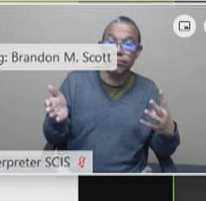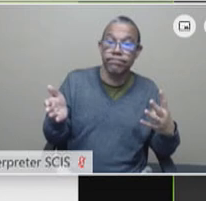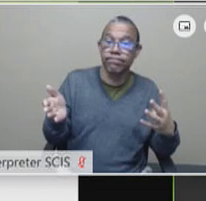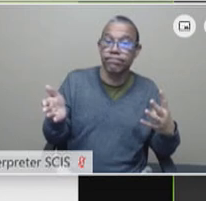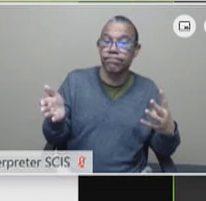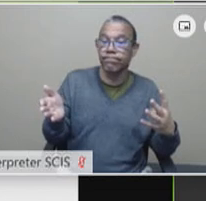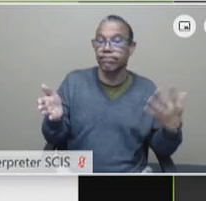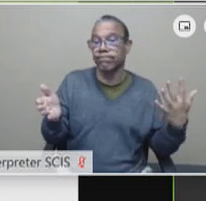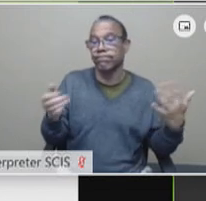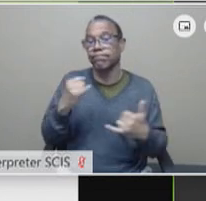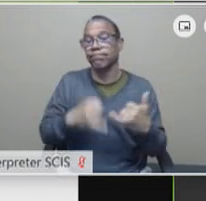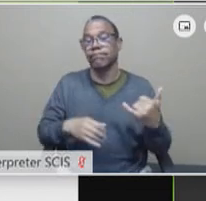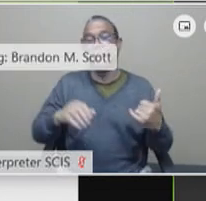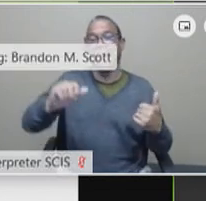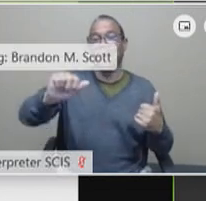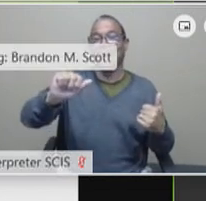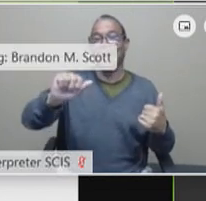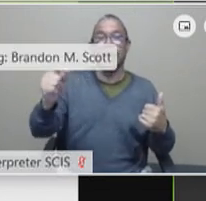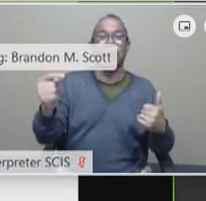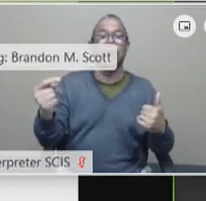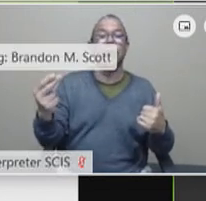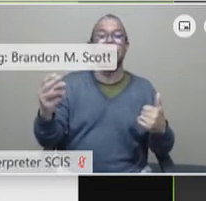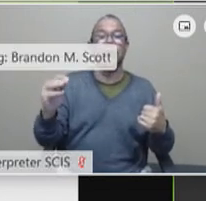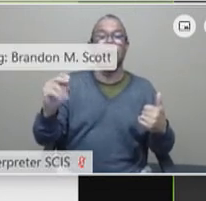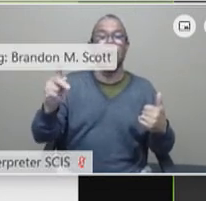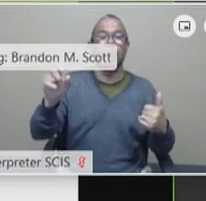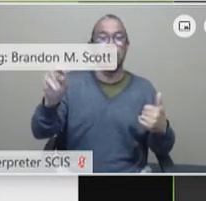And A. Thompson, are you there?